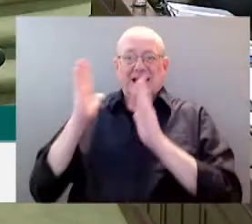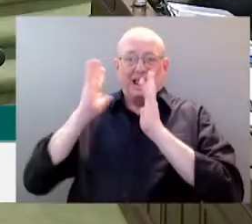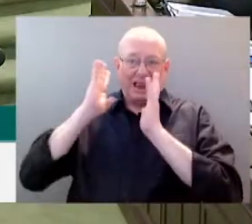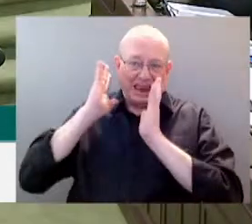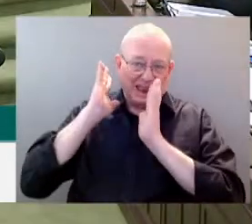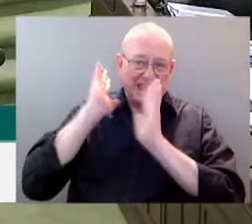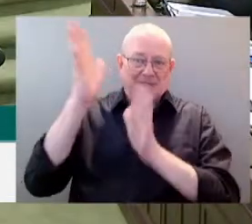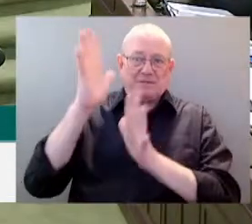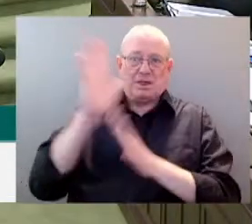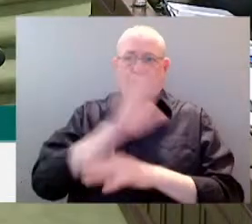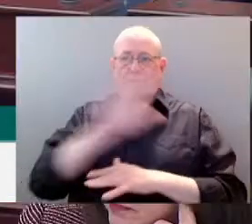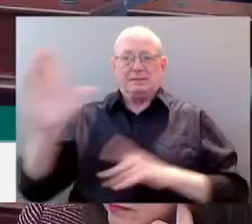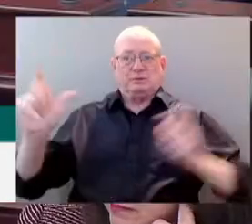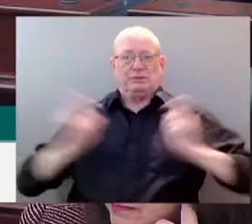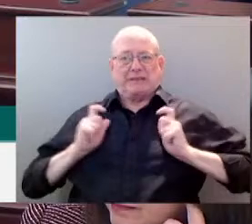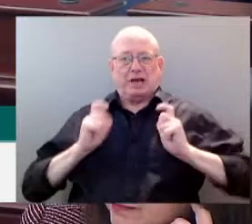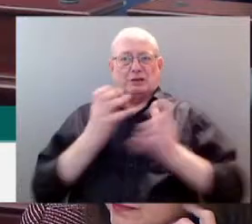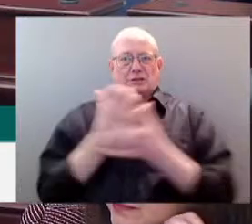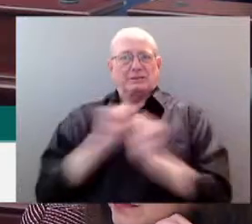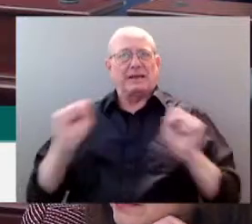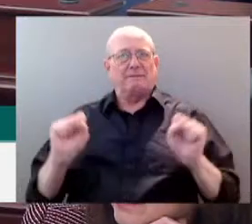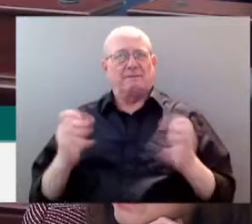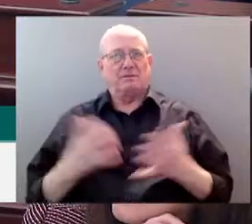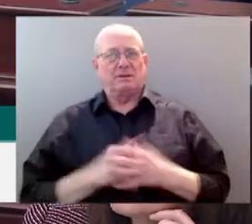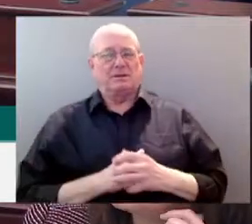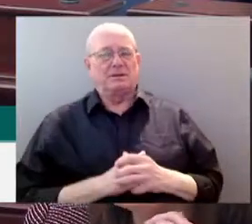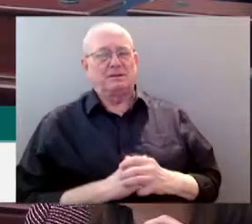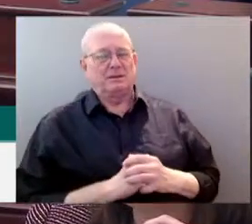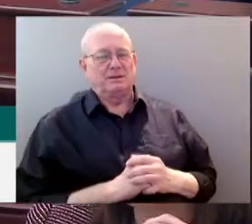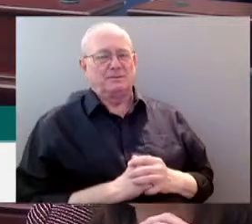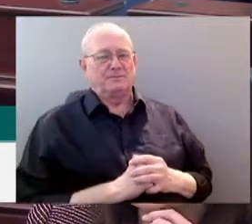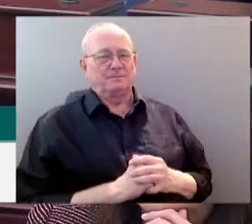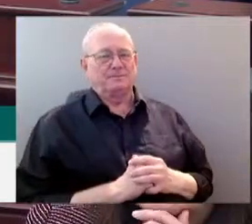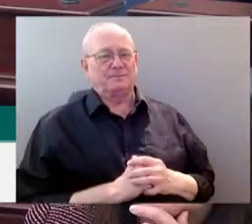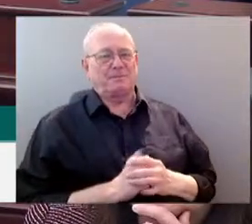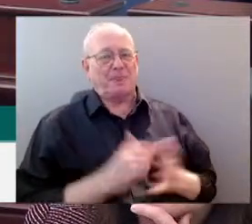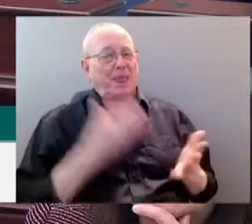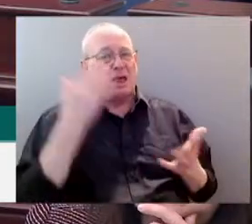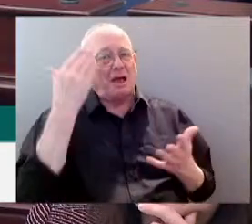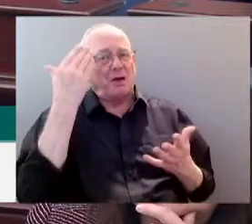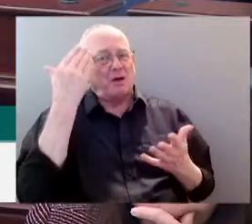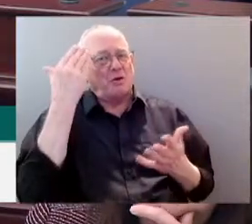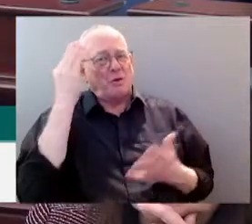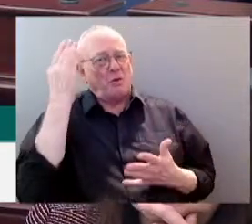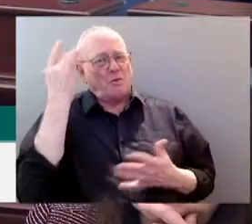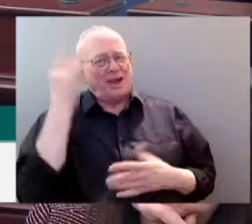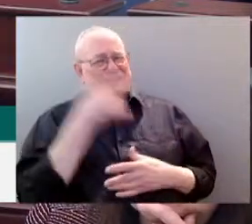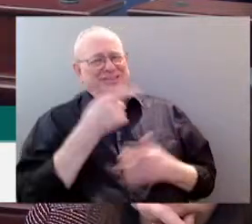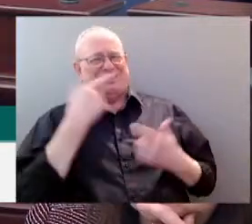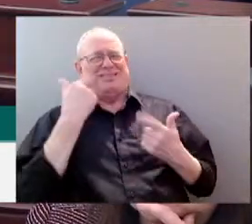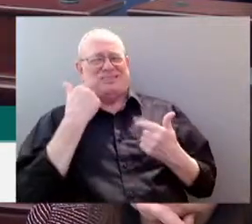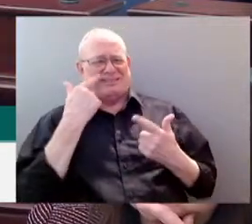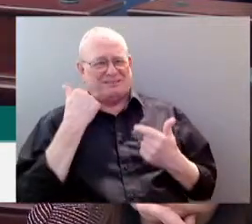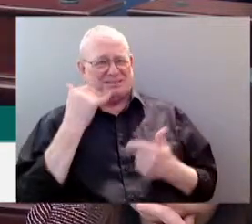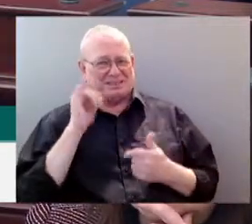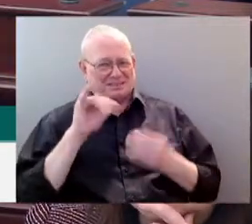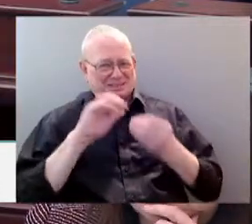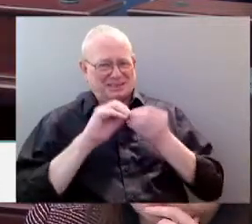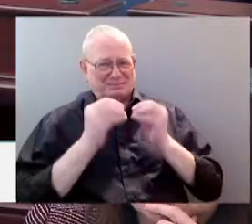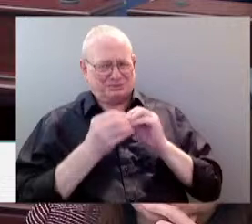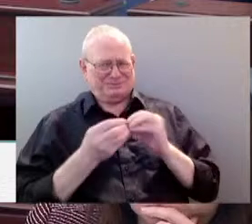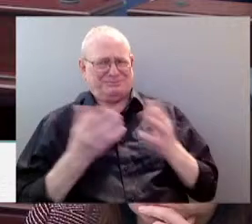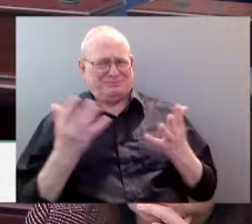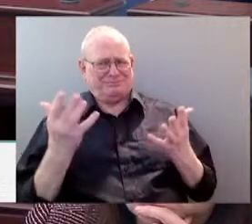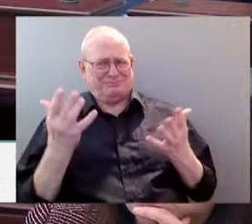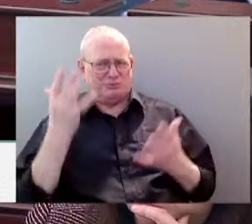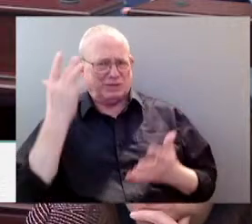Minister of Finance Mr Speaker I I don't know why anyone would giggle about the that number that belongs to Alberton that's the